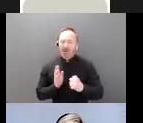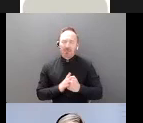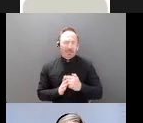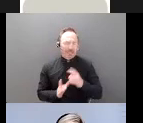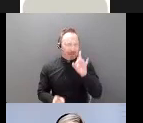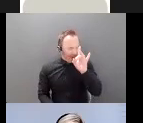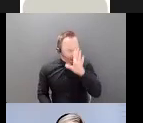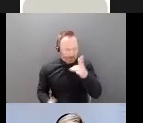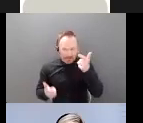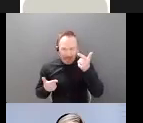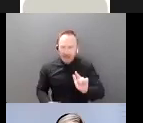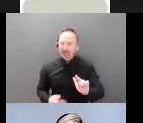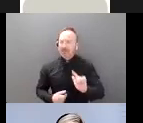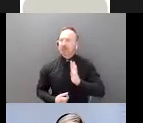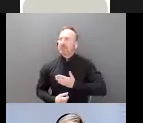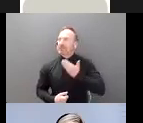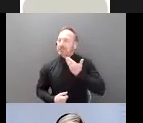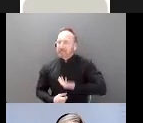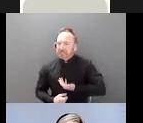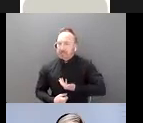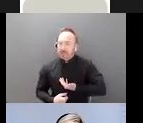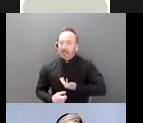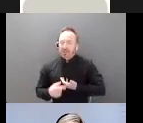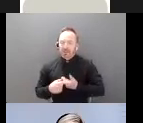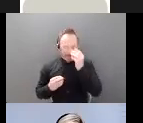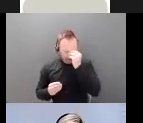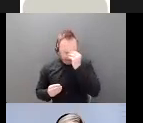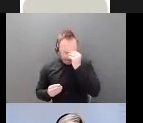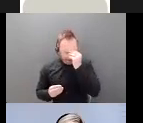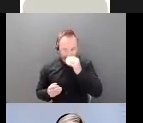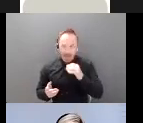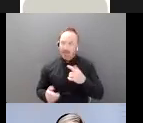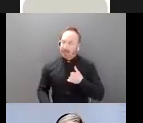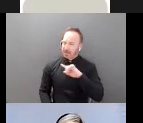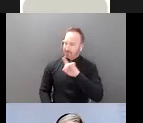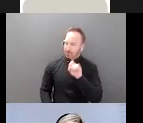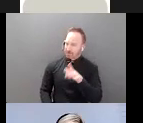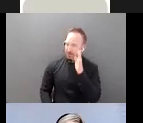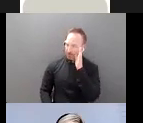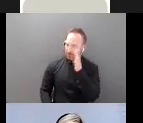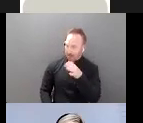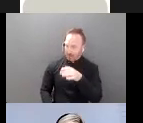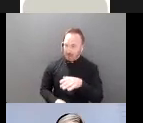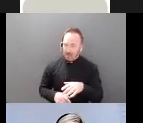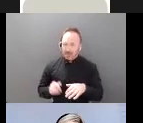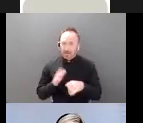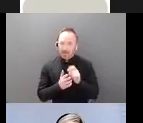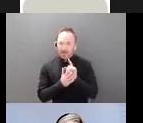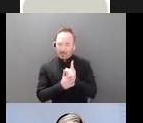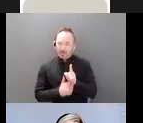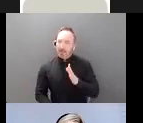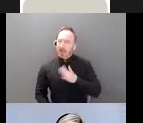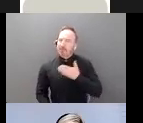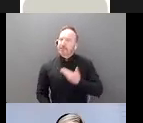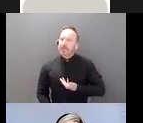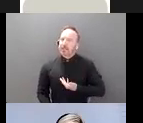upset about. And I'm going to ask you the question, and I want you to think about it just in the next minute. Why are you upset?